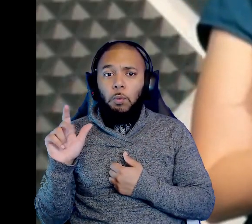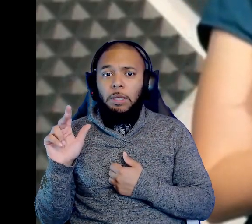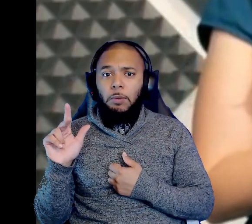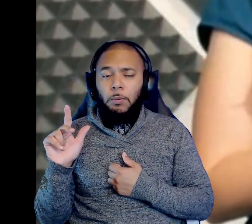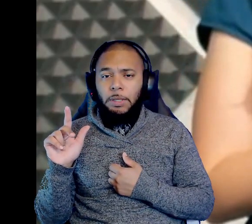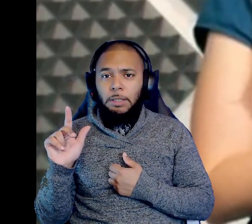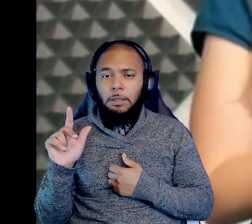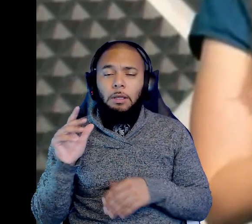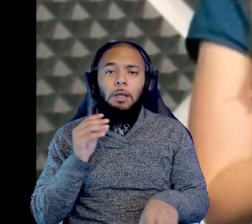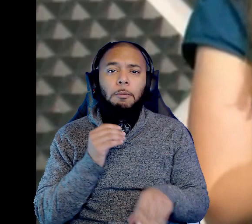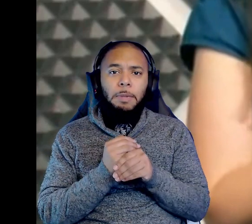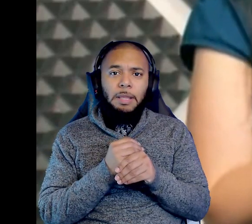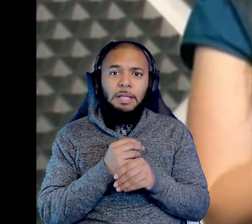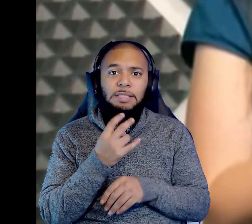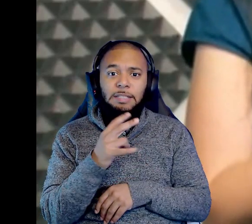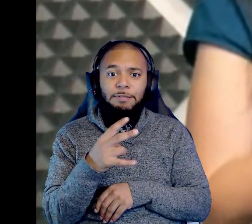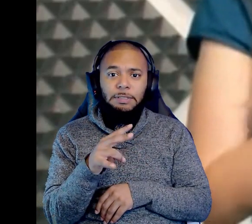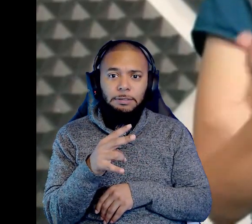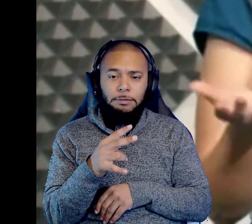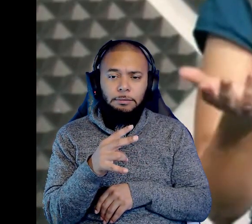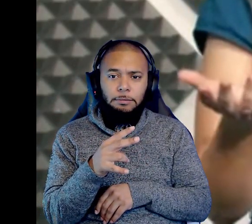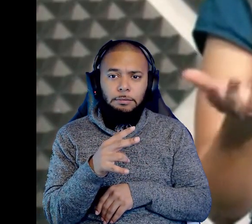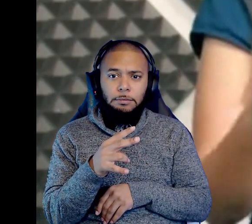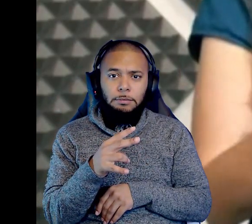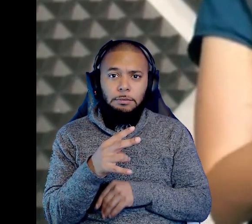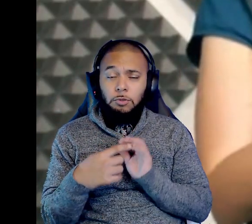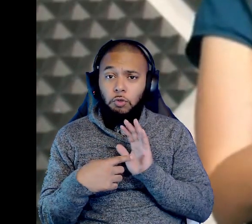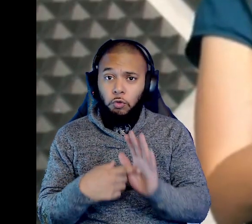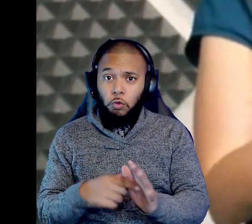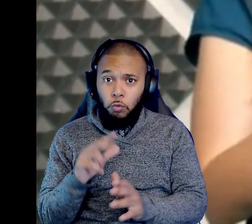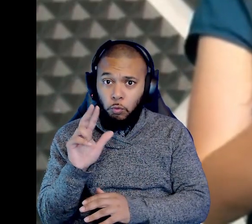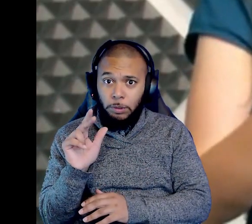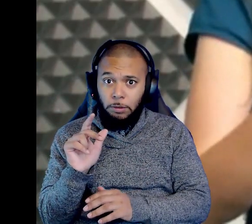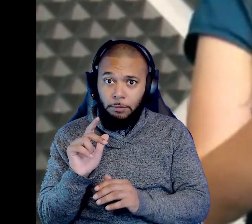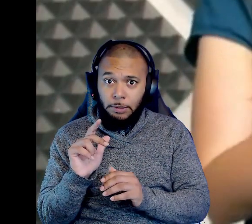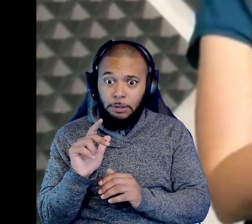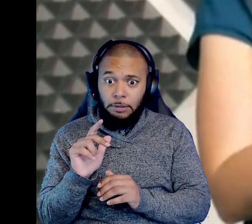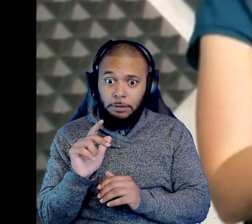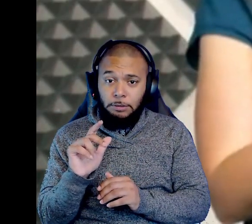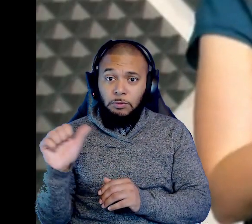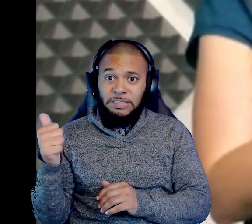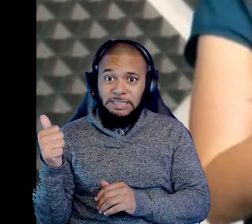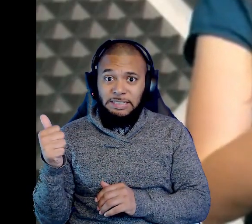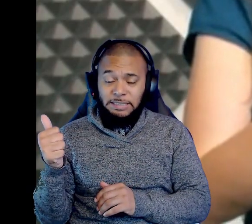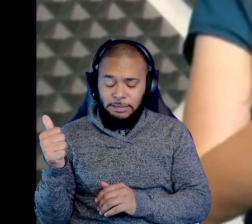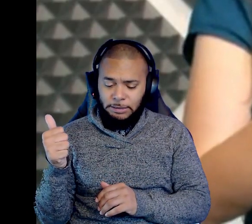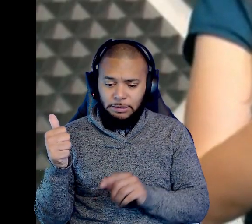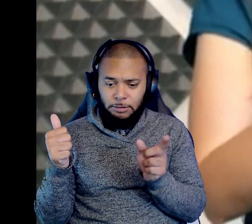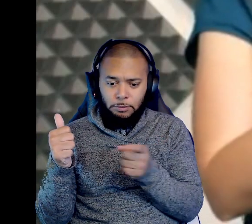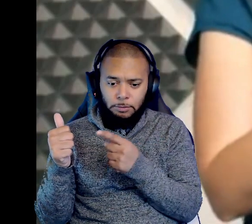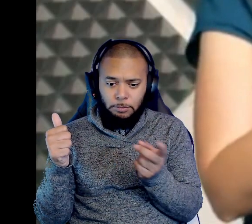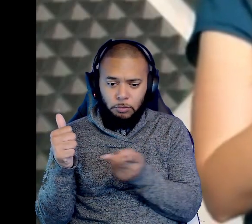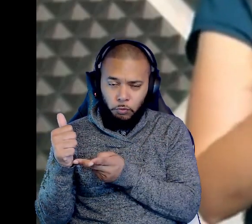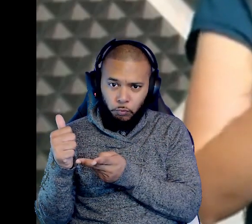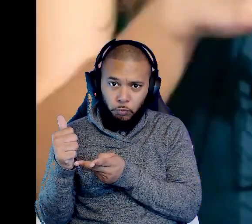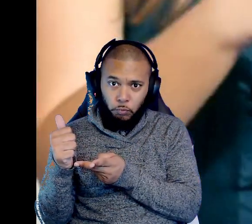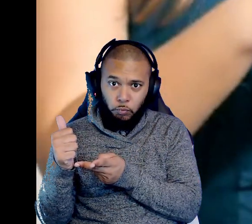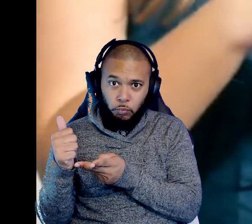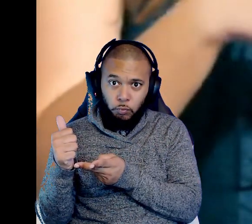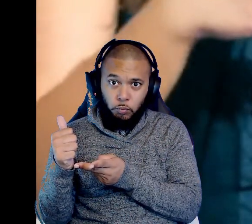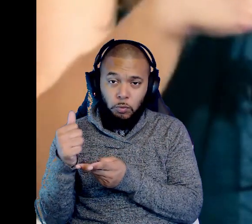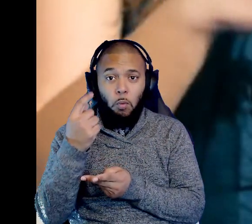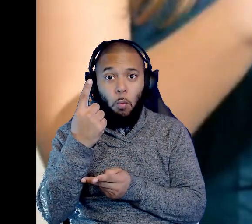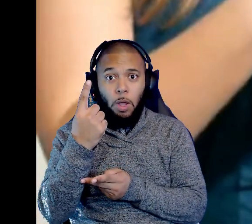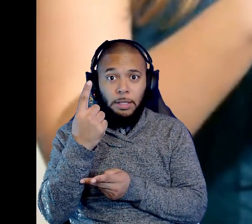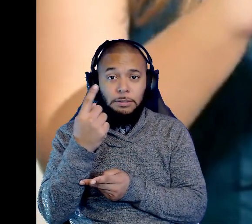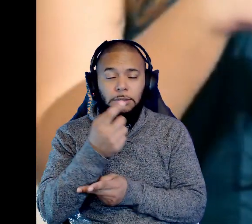23 plus 17. So to signify 23, I'd have 2 of my tens and 3 of